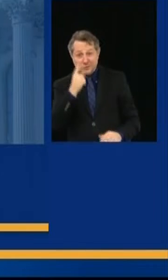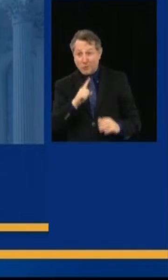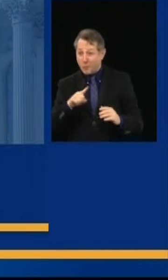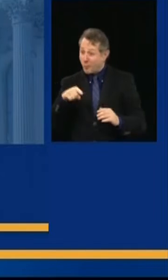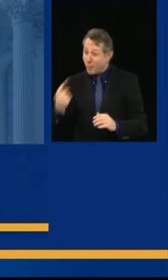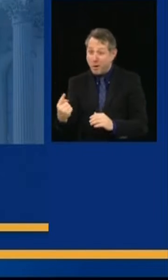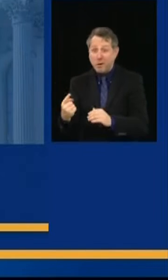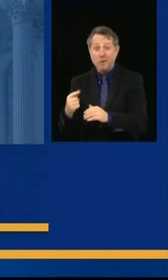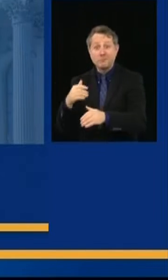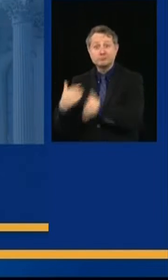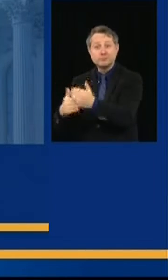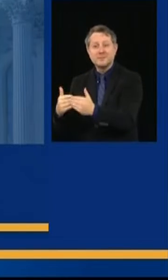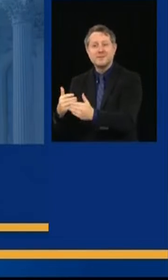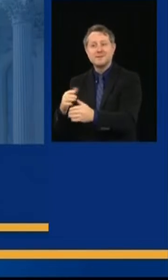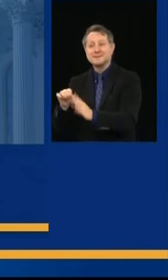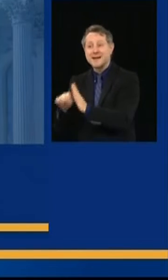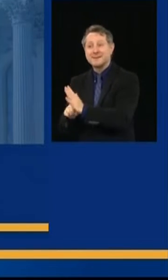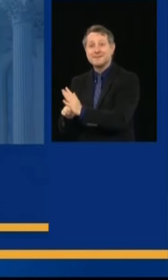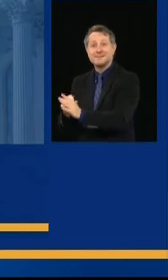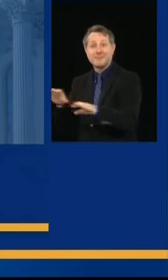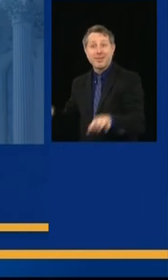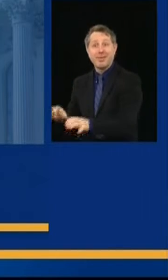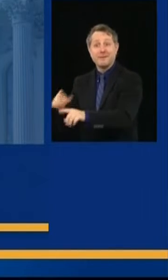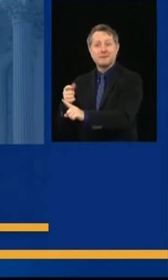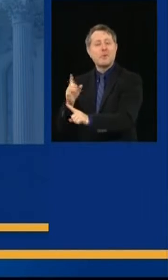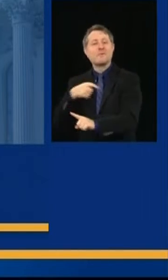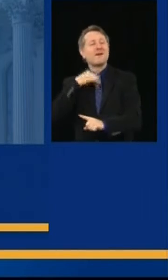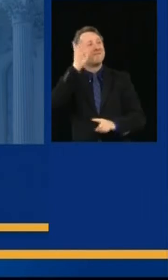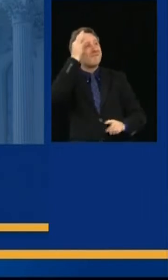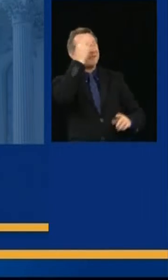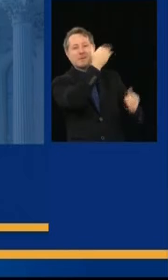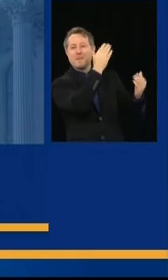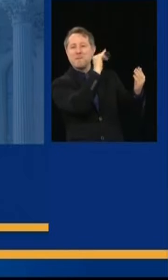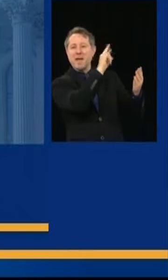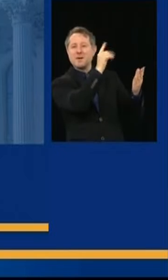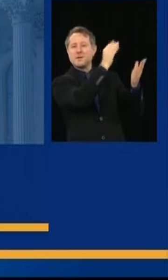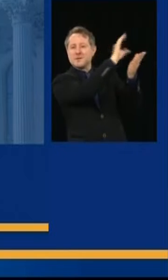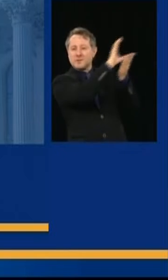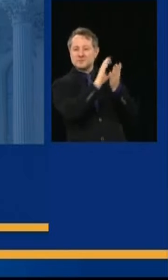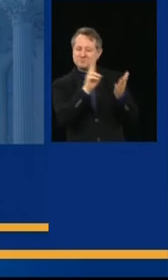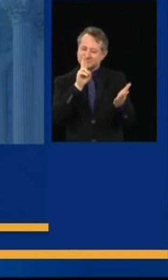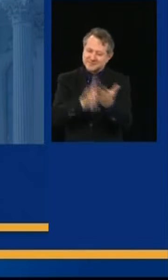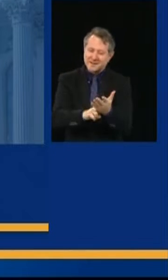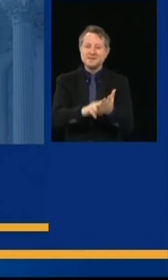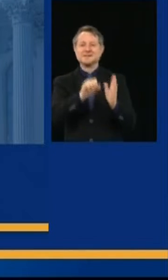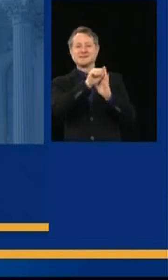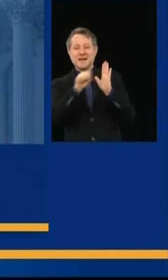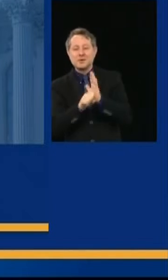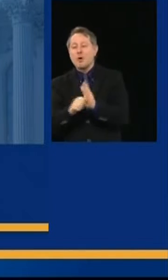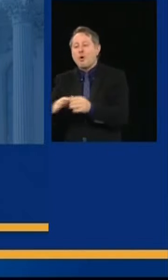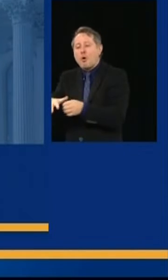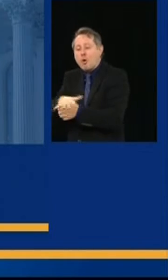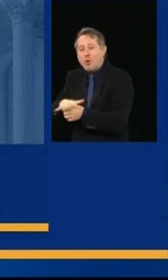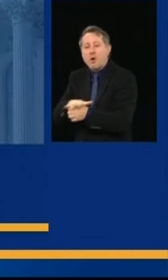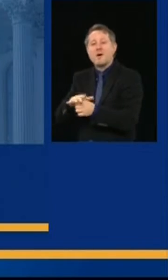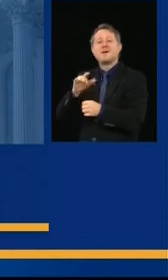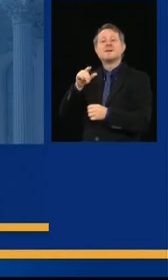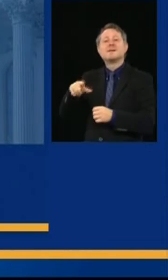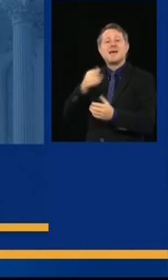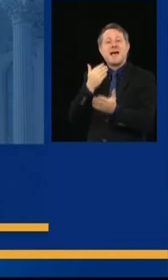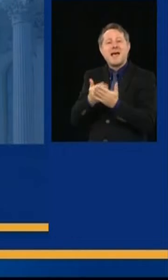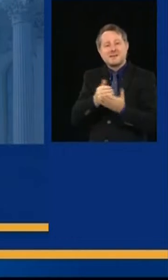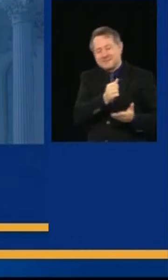legislation. We need what's called state and local aid. Our state budget, our state economy has suffered. We have